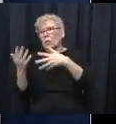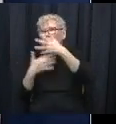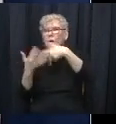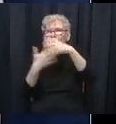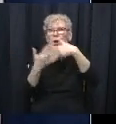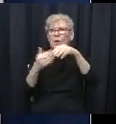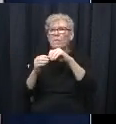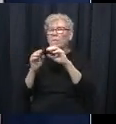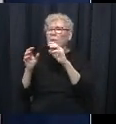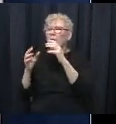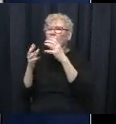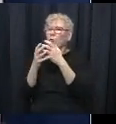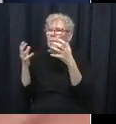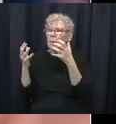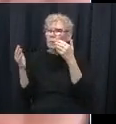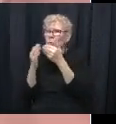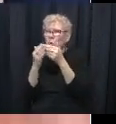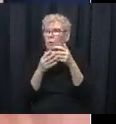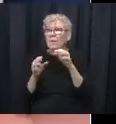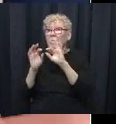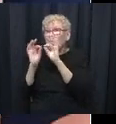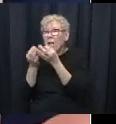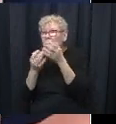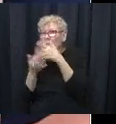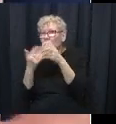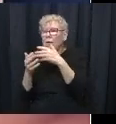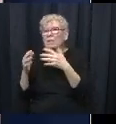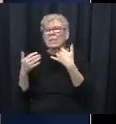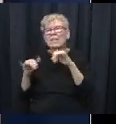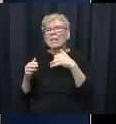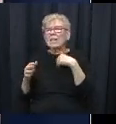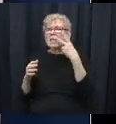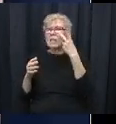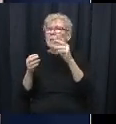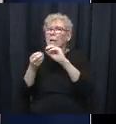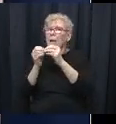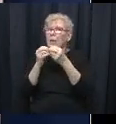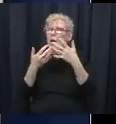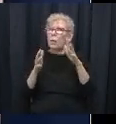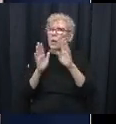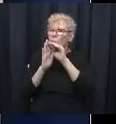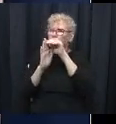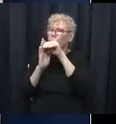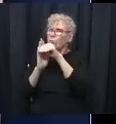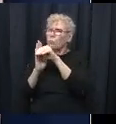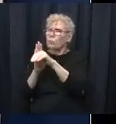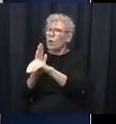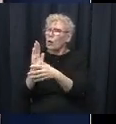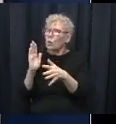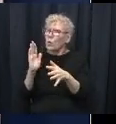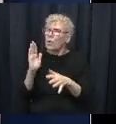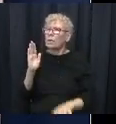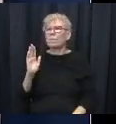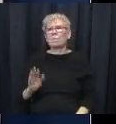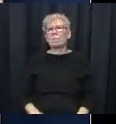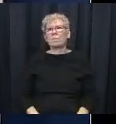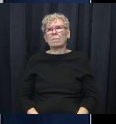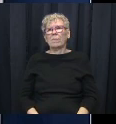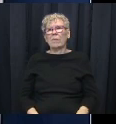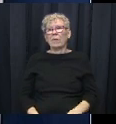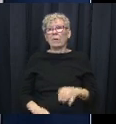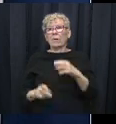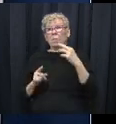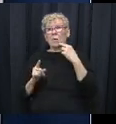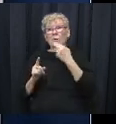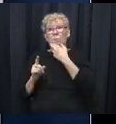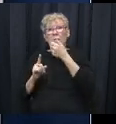something. A restaurant itself inherently is not a high-risk environment. It's what you do there that can put yourself at greater risk. What does that